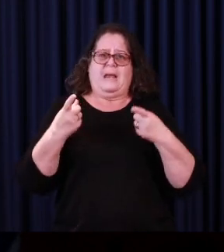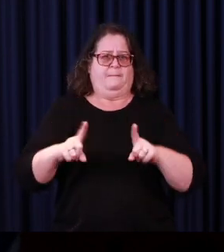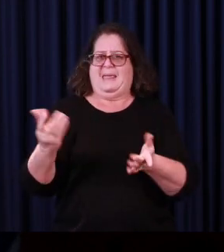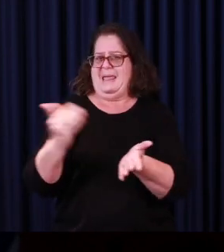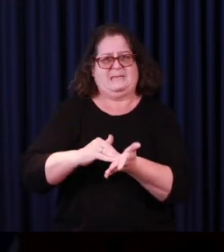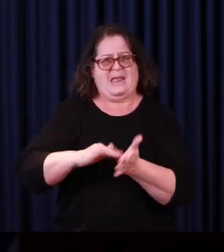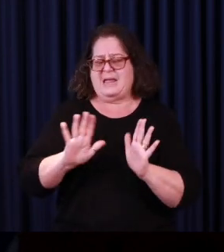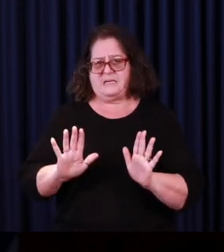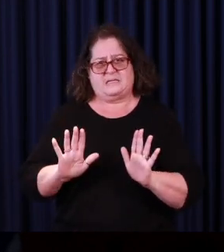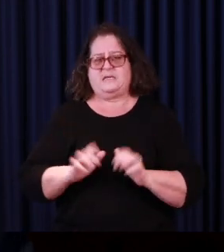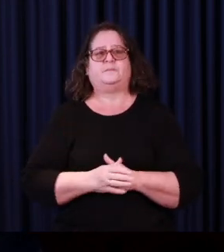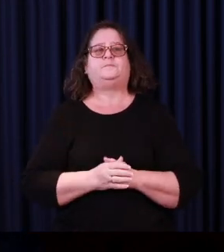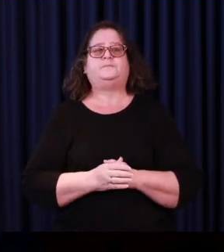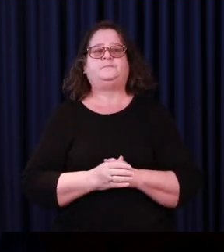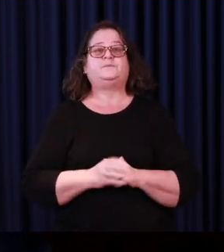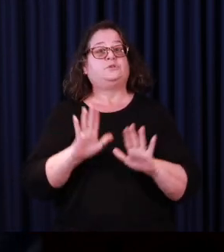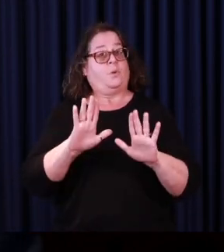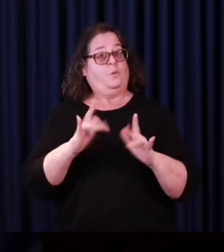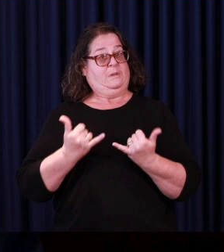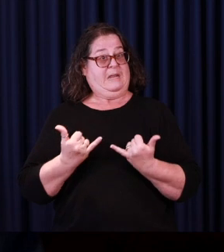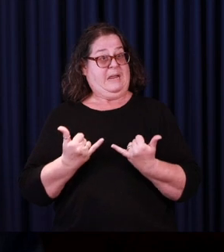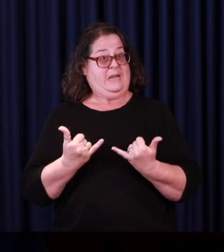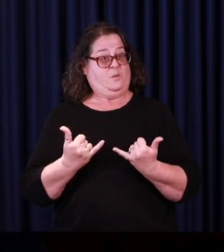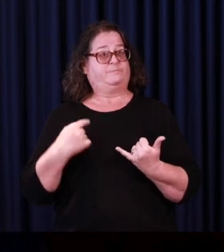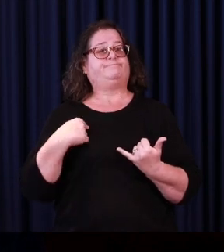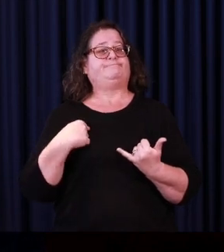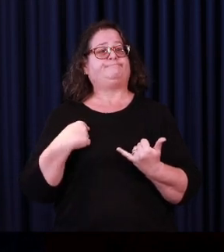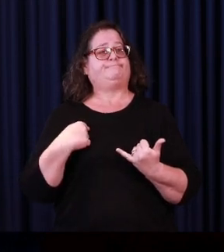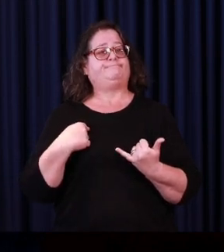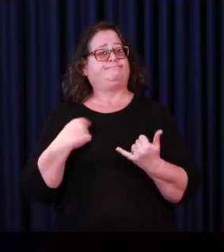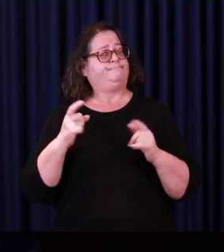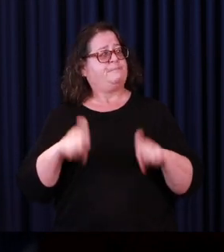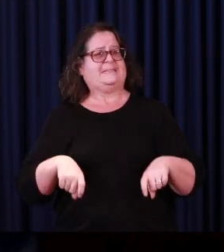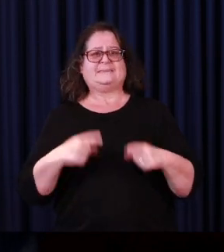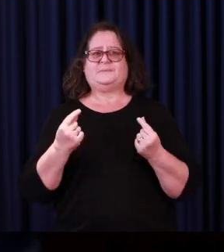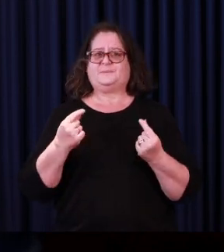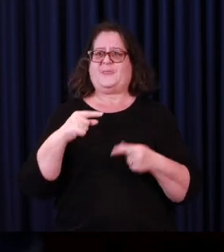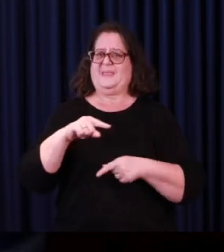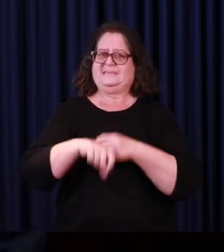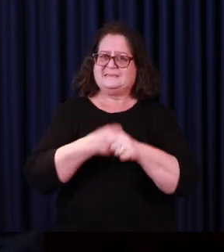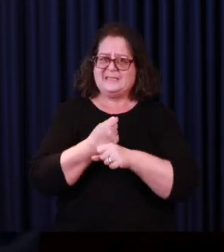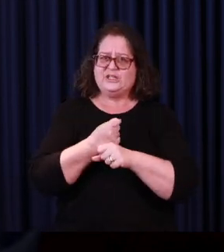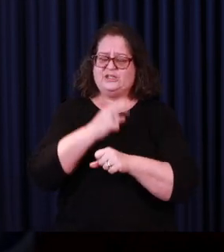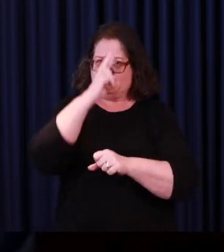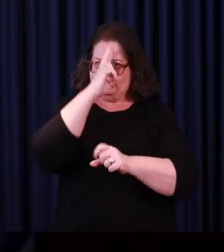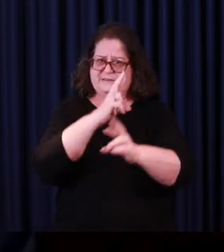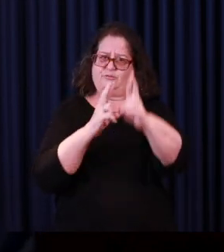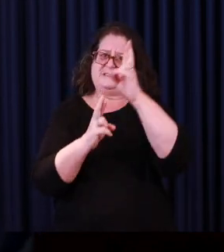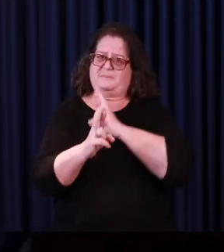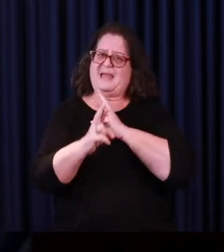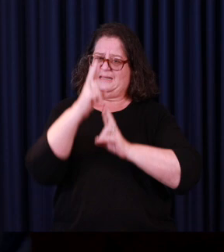With that in mind, let us treat each other this year as one of our nation's